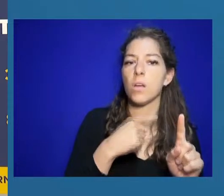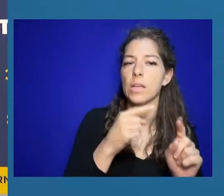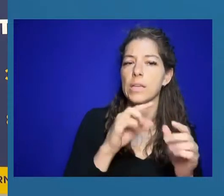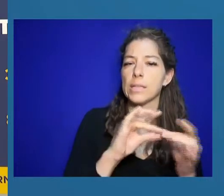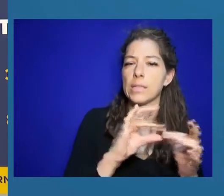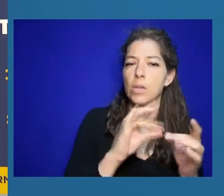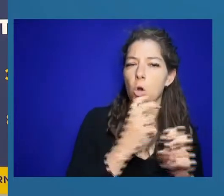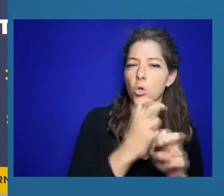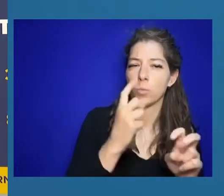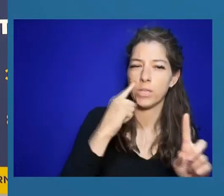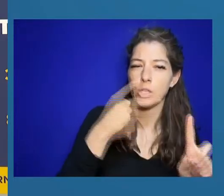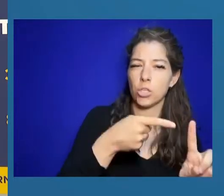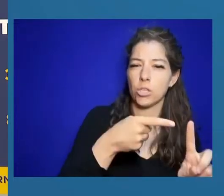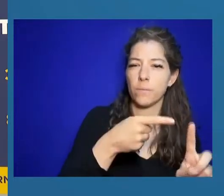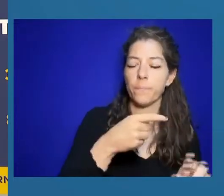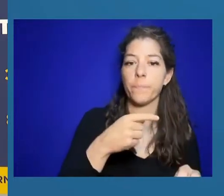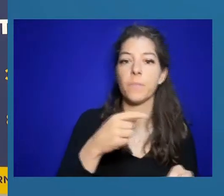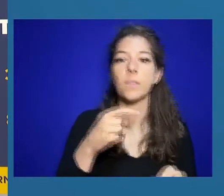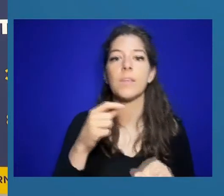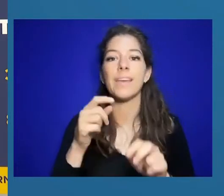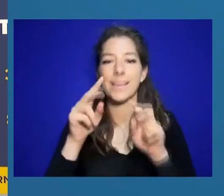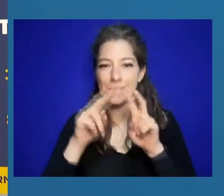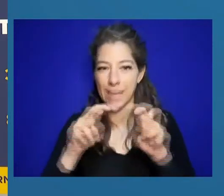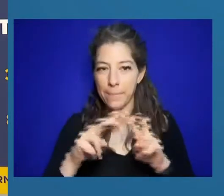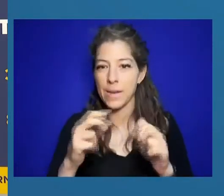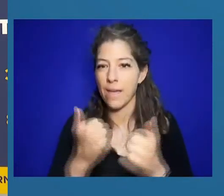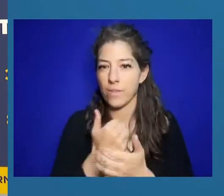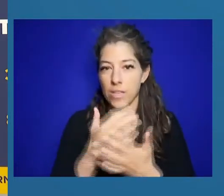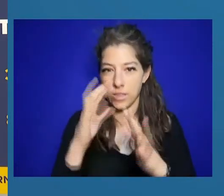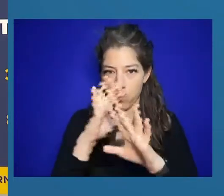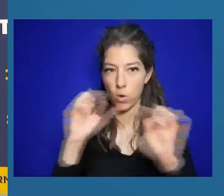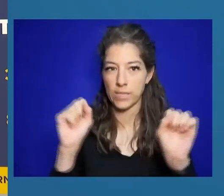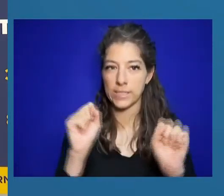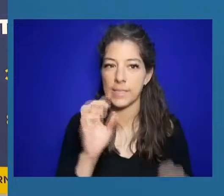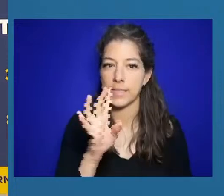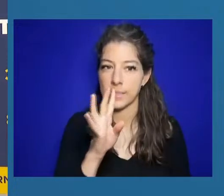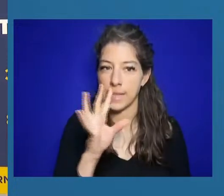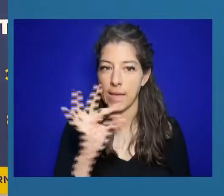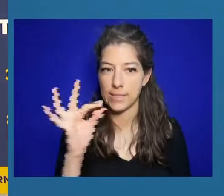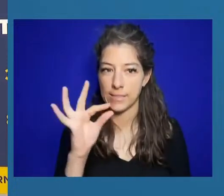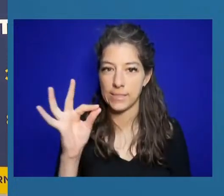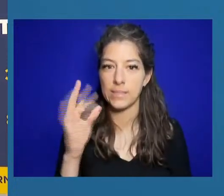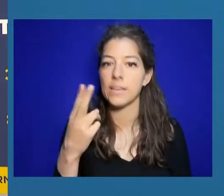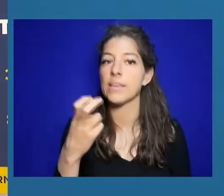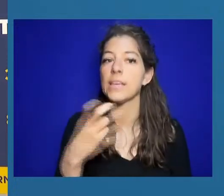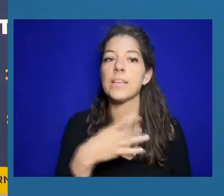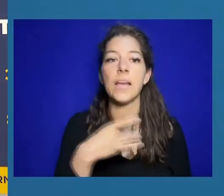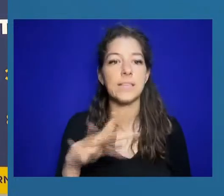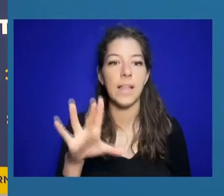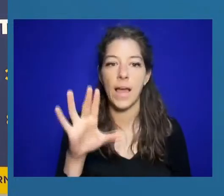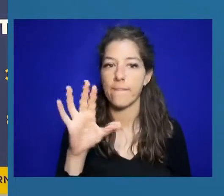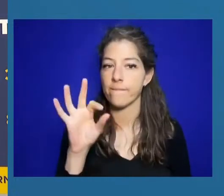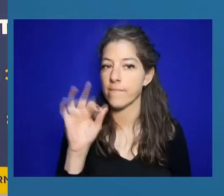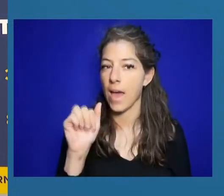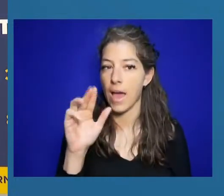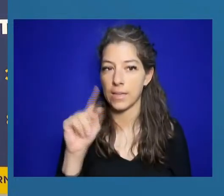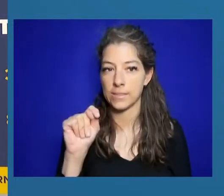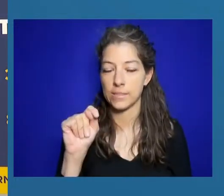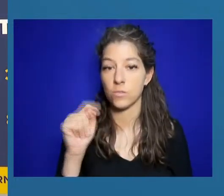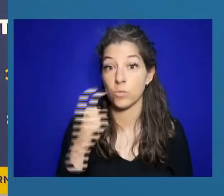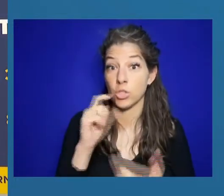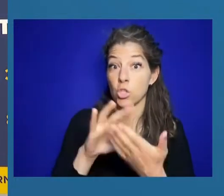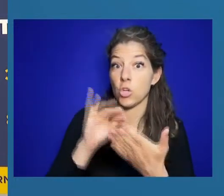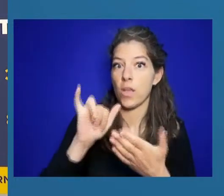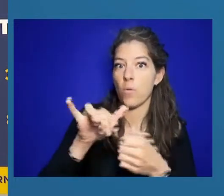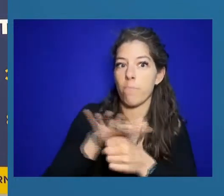coming I encourage you to examine everything that the president says. He doesn't like the facts. In fact, we just learned that with the Bureau of